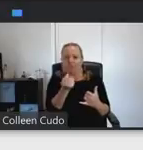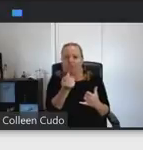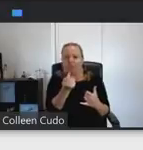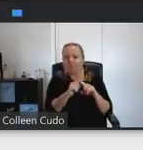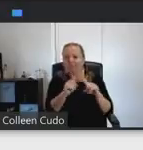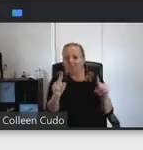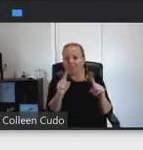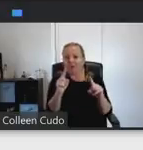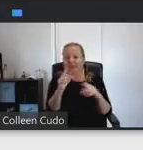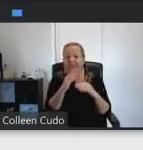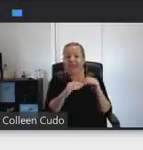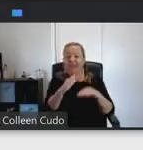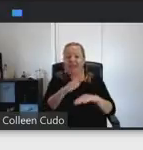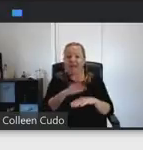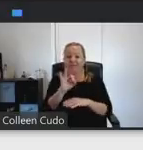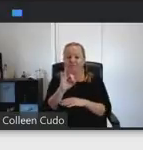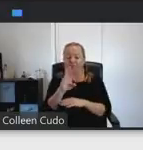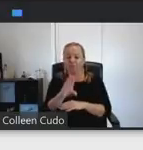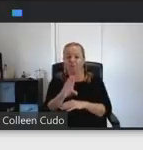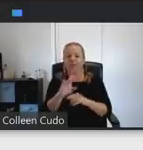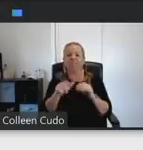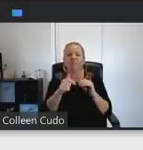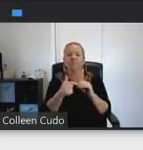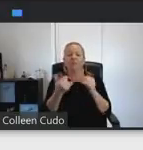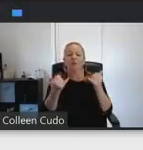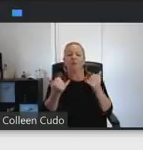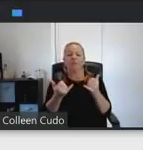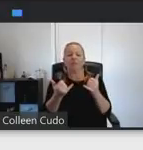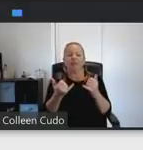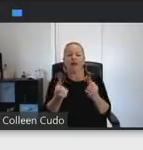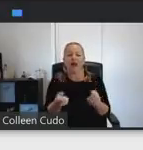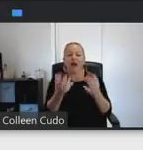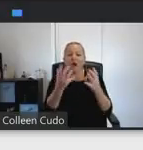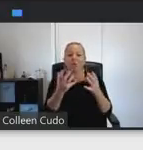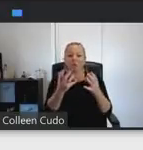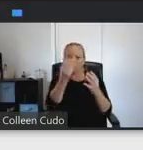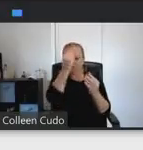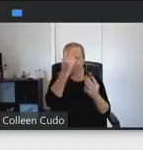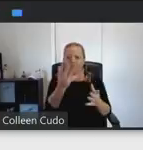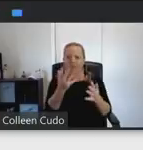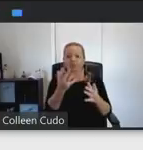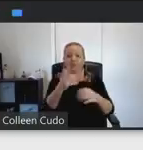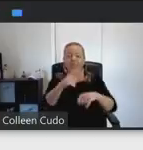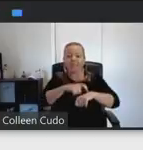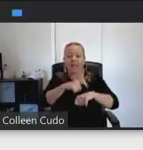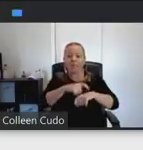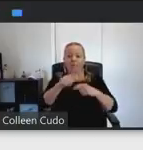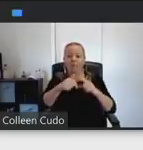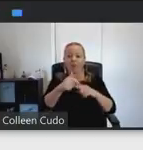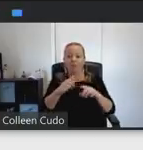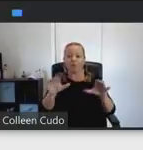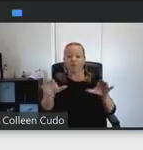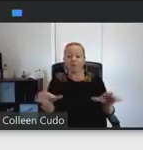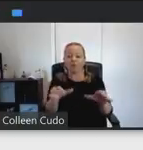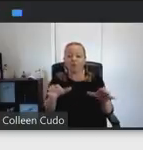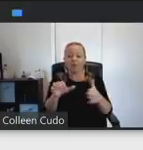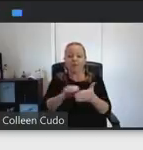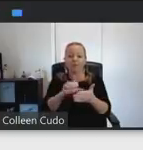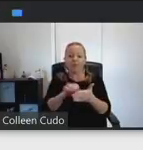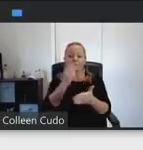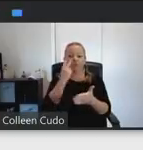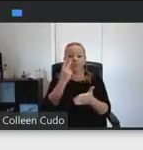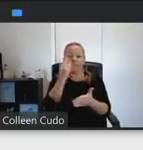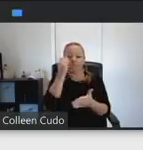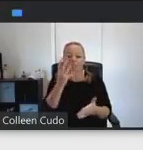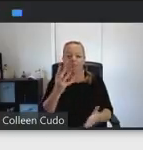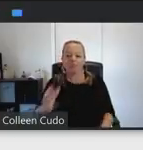Facebook, and it's just about the amount of available data I had at the time when I was updating the page. You'll also see information